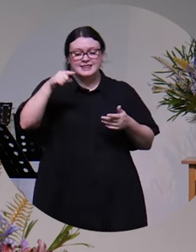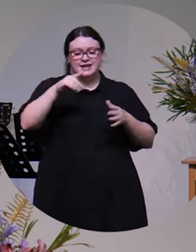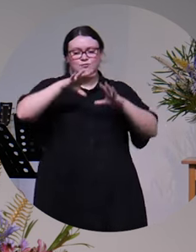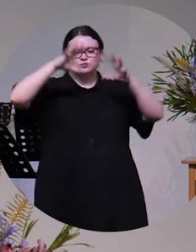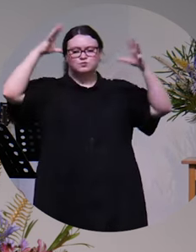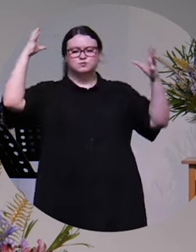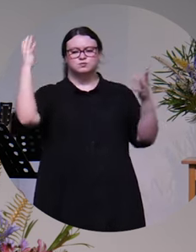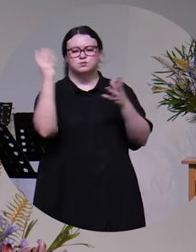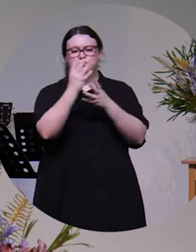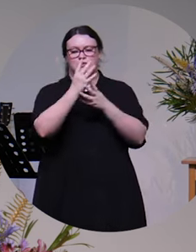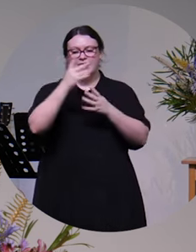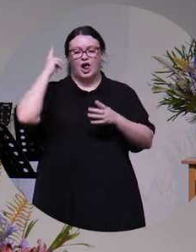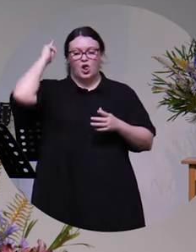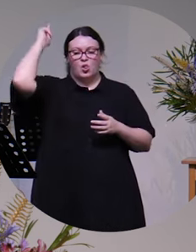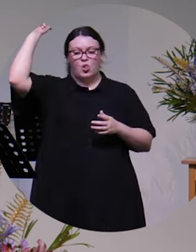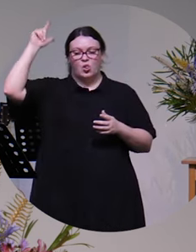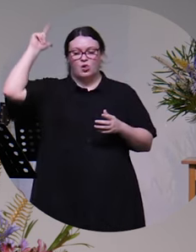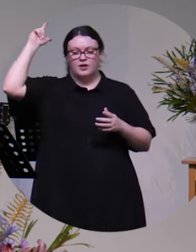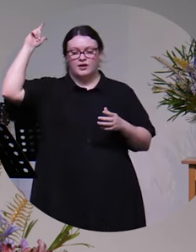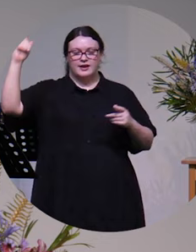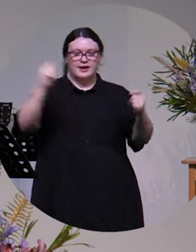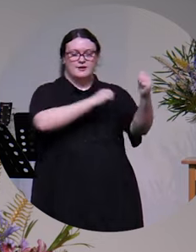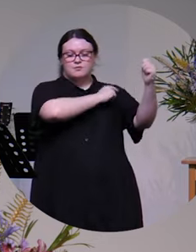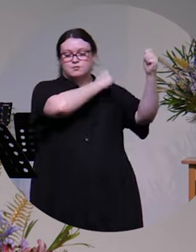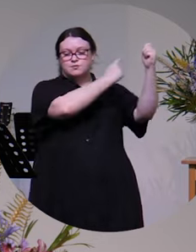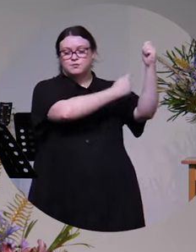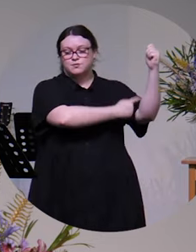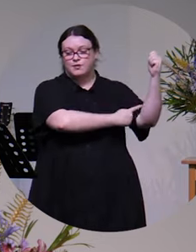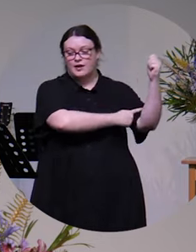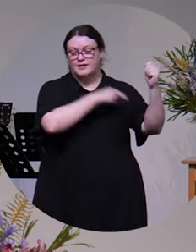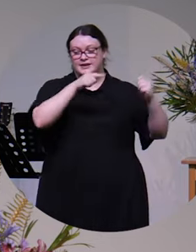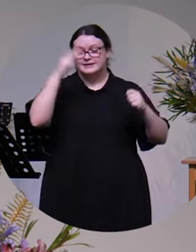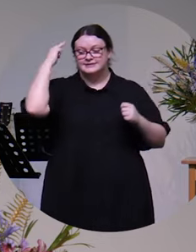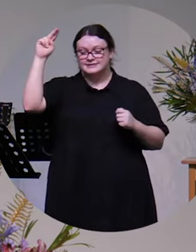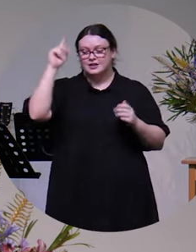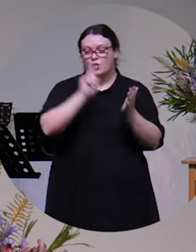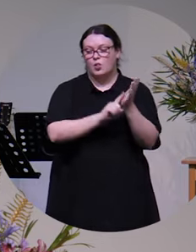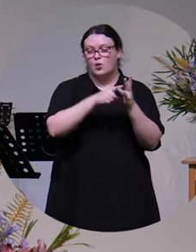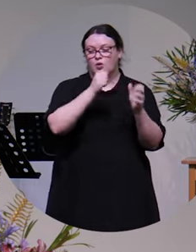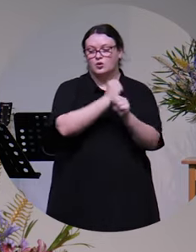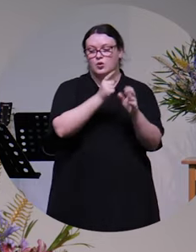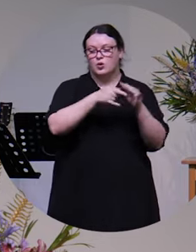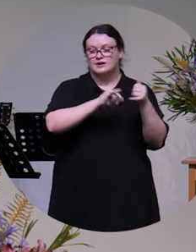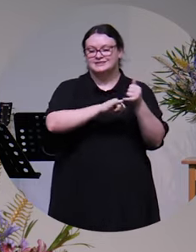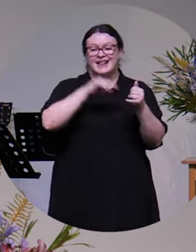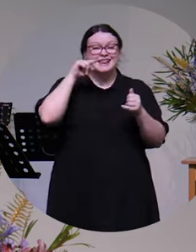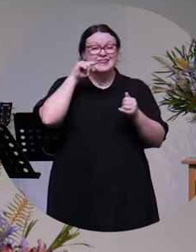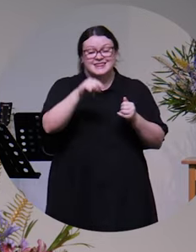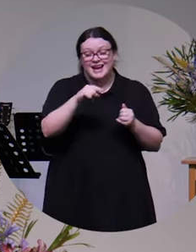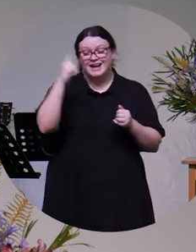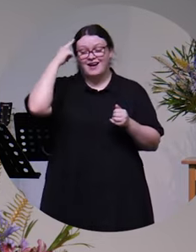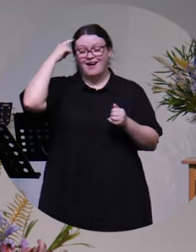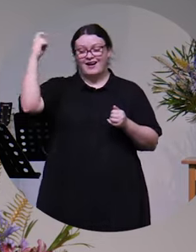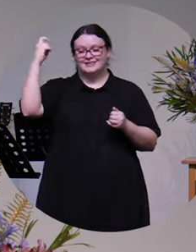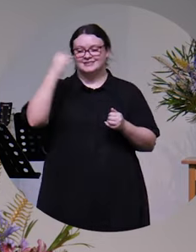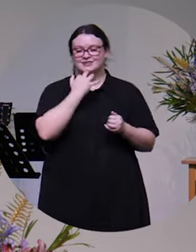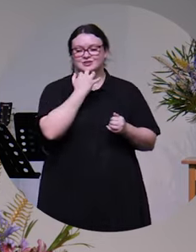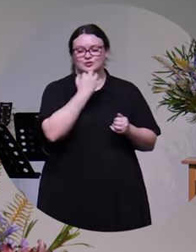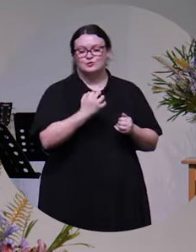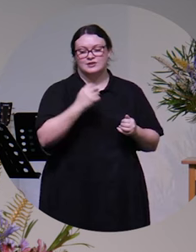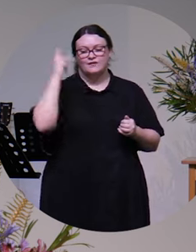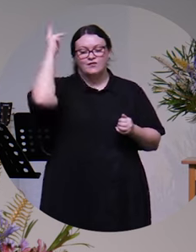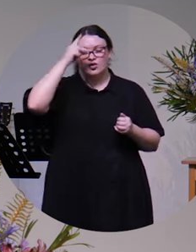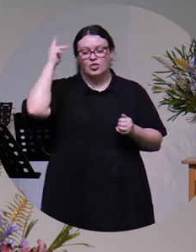the logos was the intermediary between God and the rest of creation. Further, that the logos was present in the